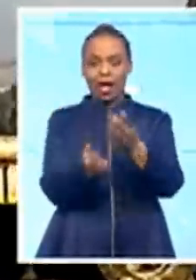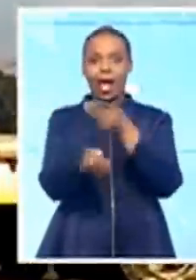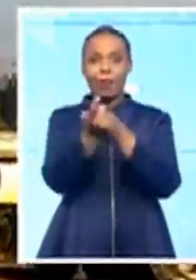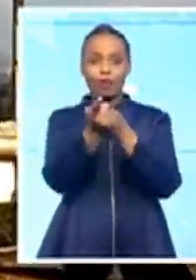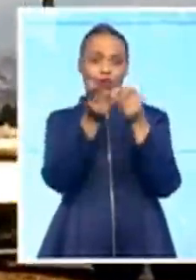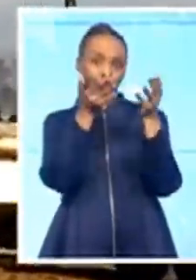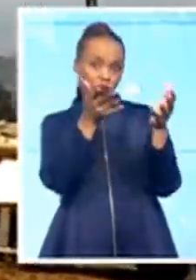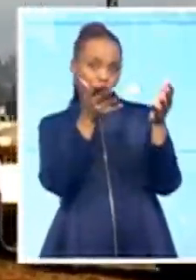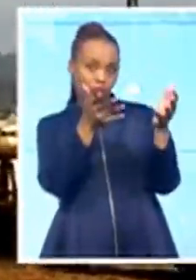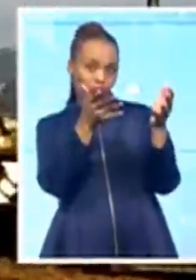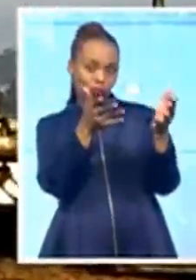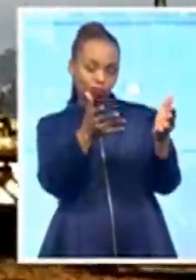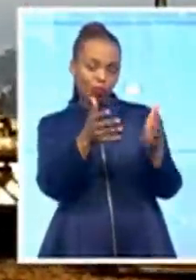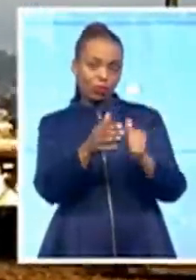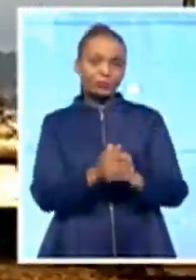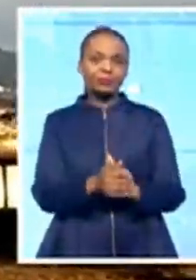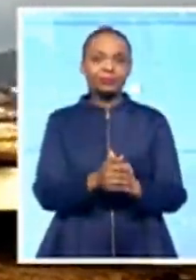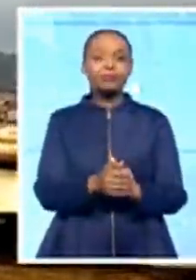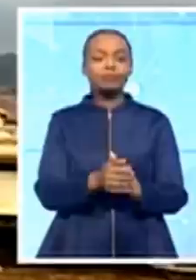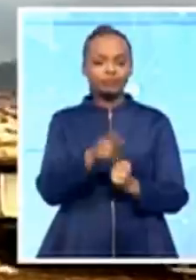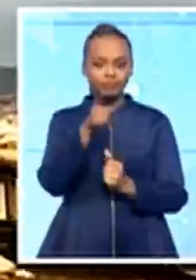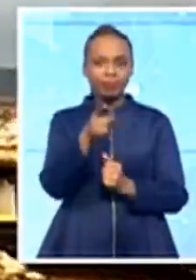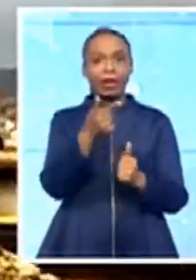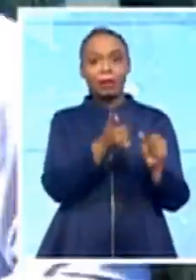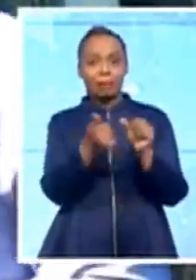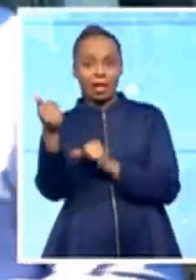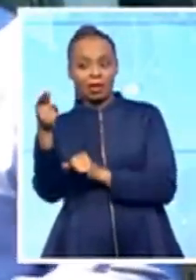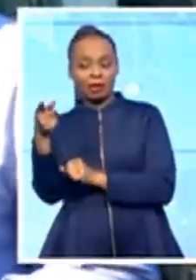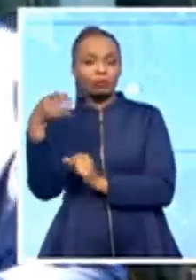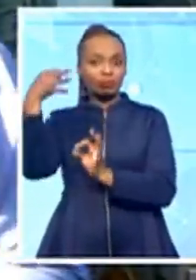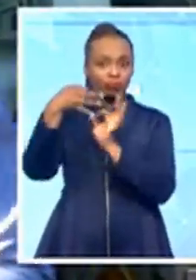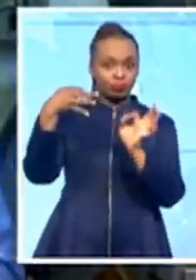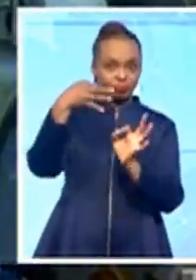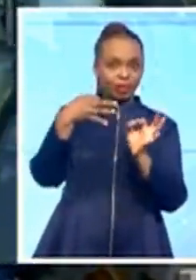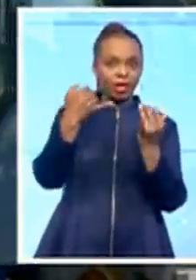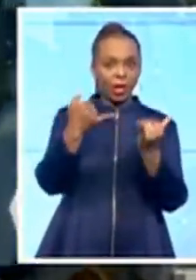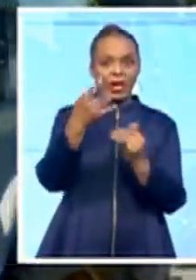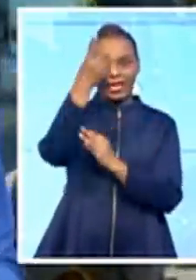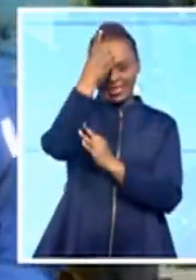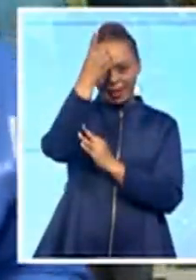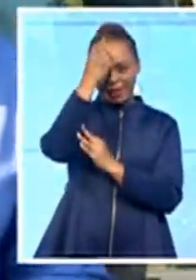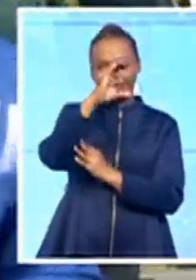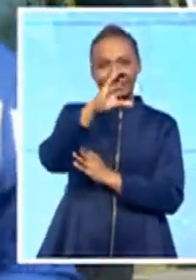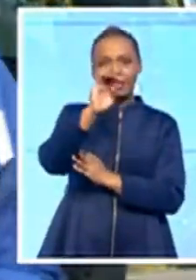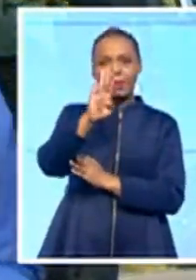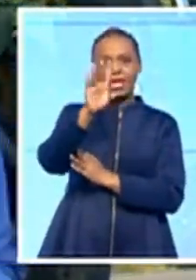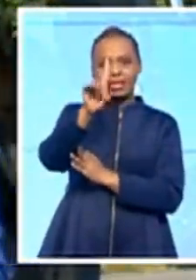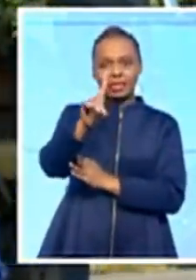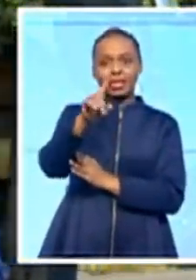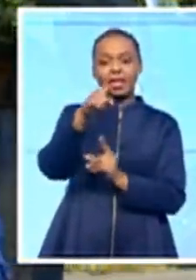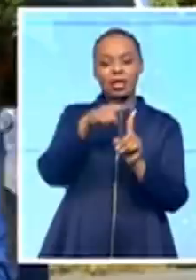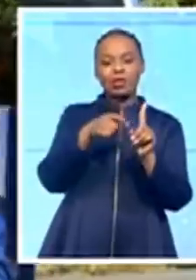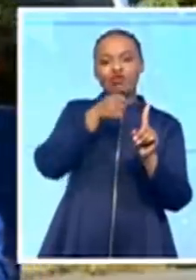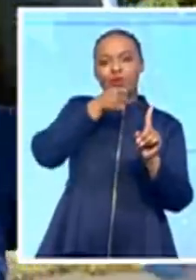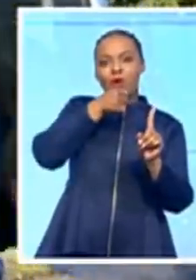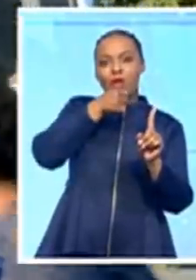to get back to her in a short while. We're also monitoring scenes in the Durban CBD. Mloni Khadebe is there live that you see on your screen. We'll come back